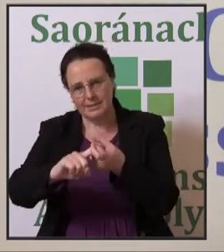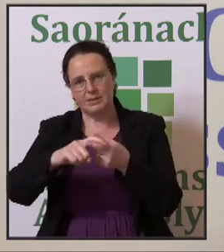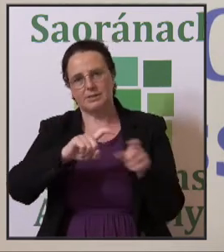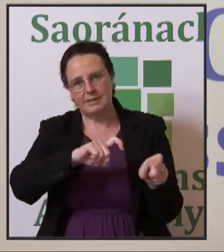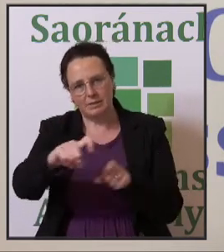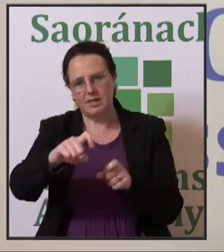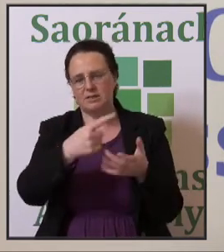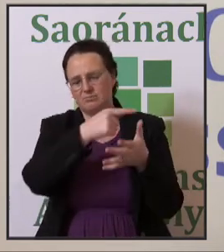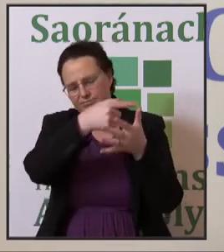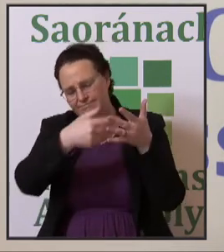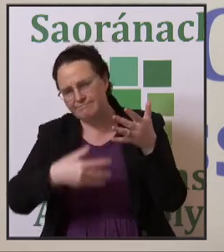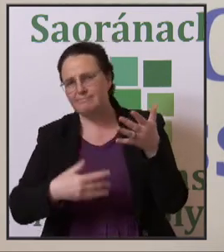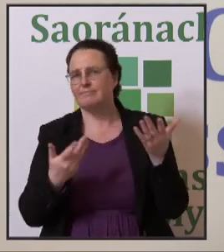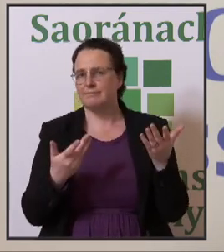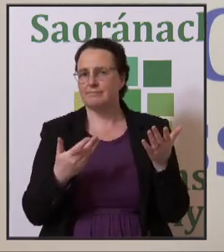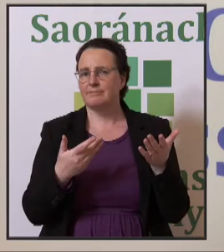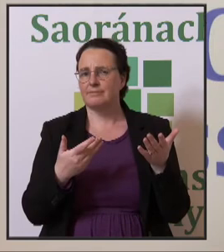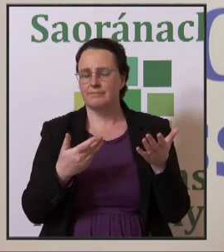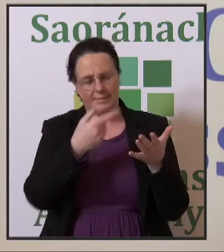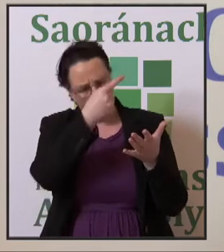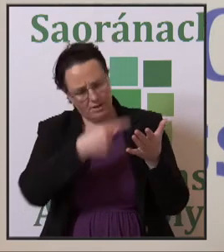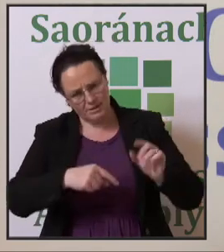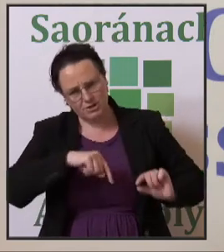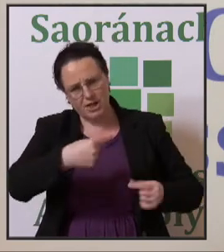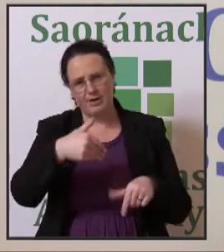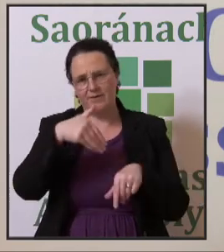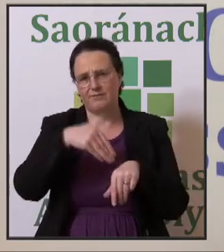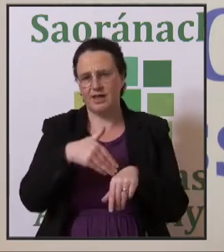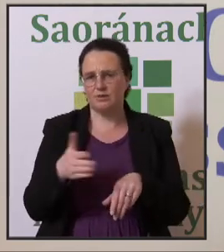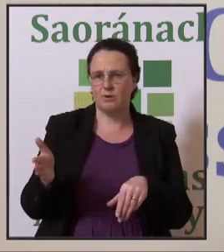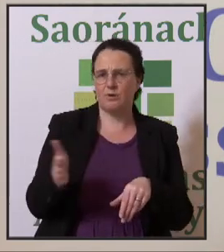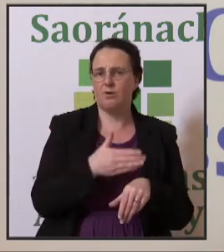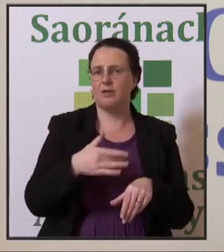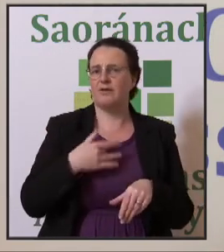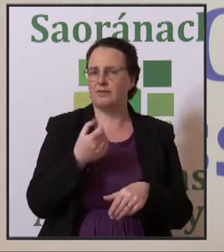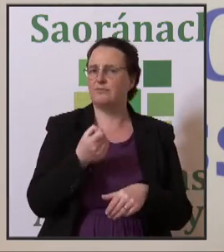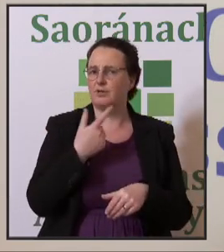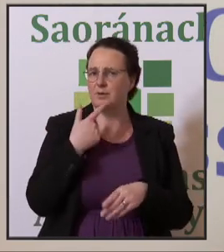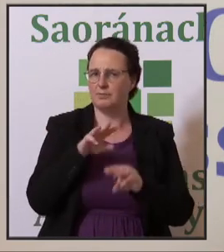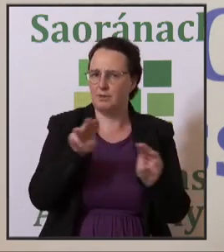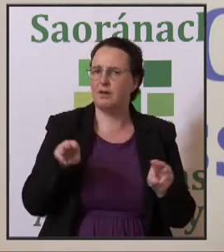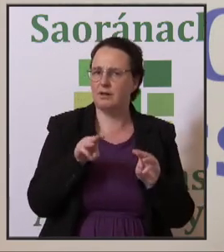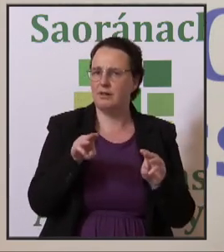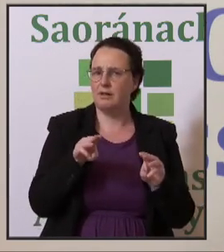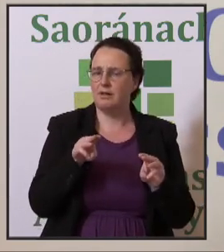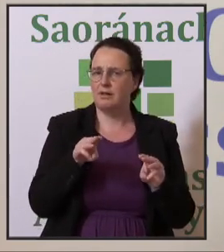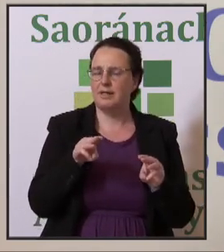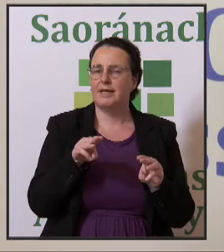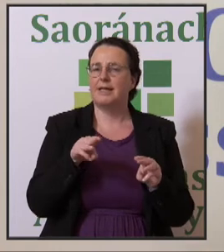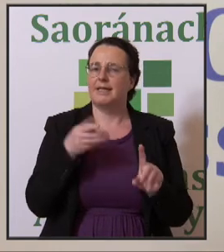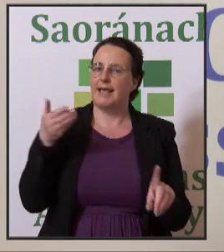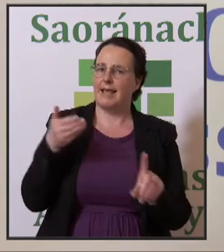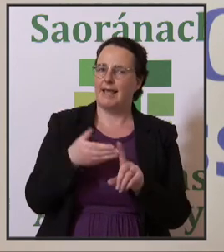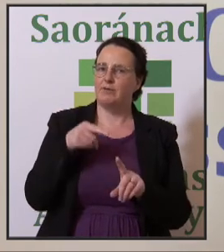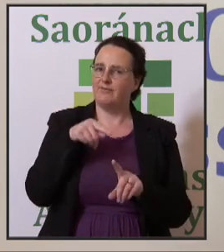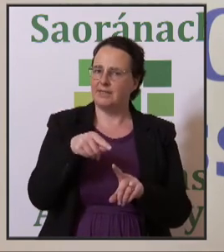These are challenges that affect the daily lives of all Dubliners. and the purpose of this assembly is to make